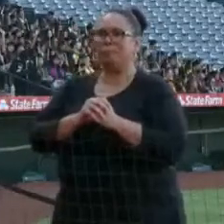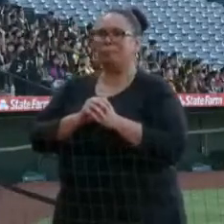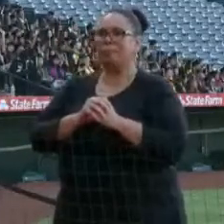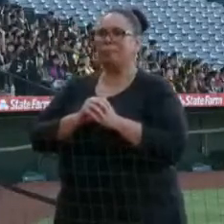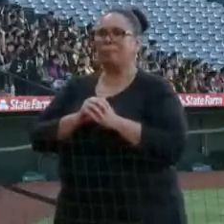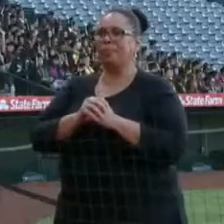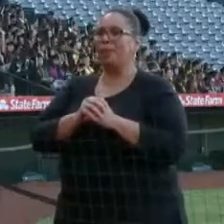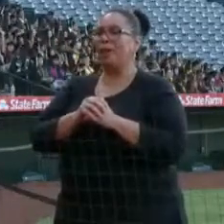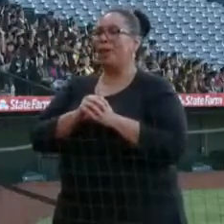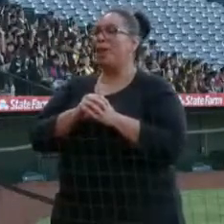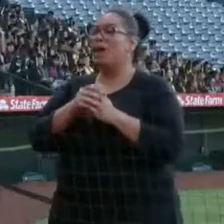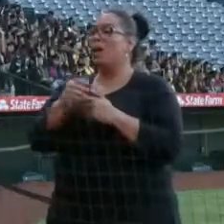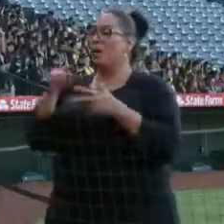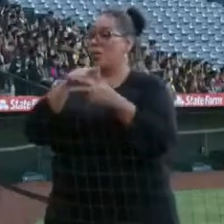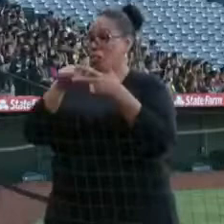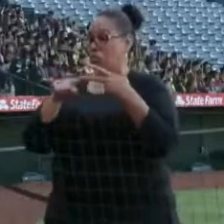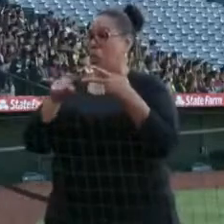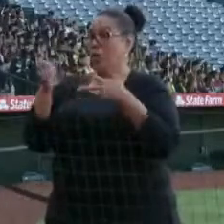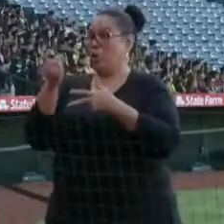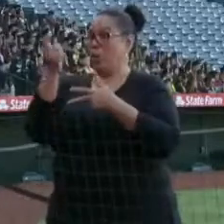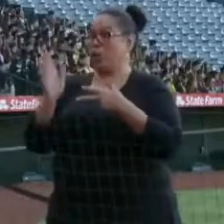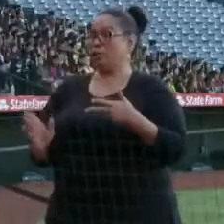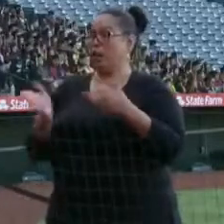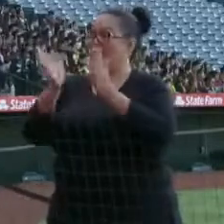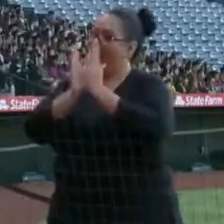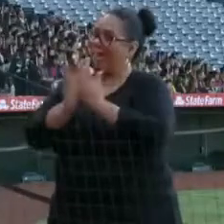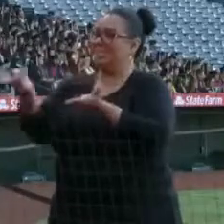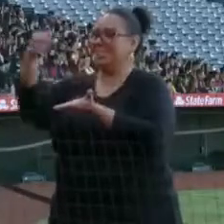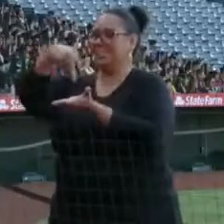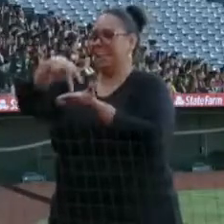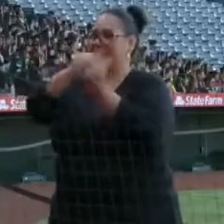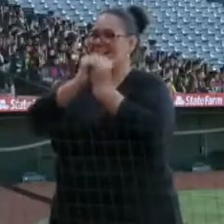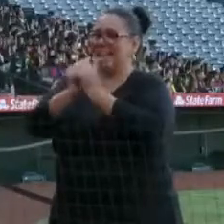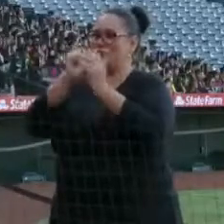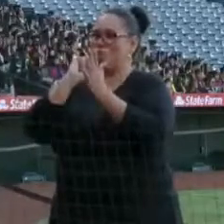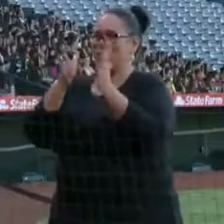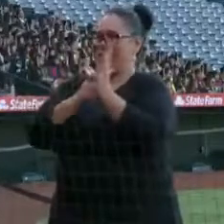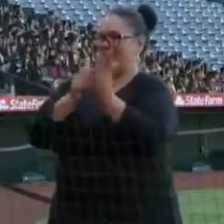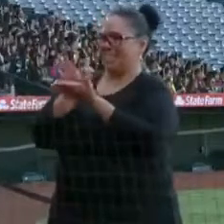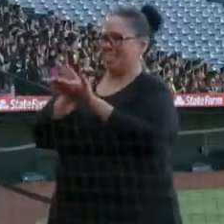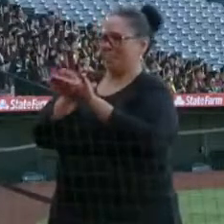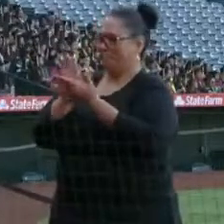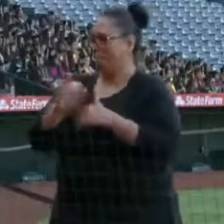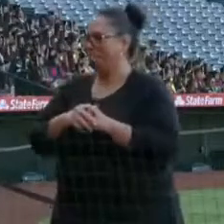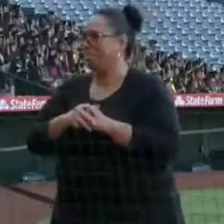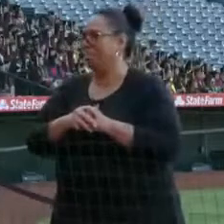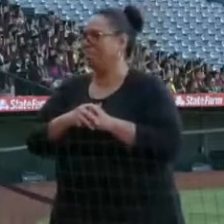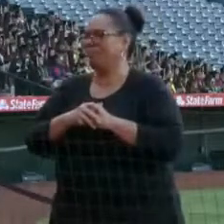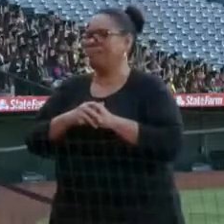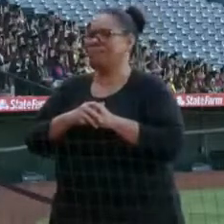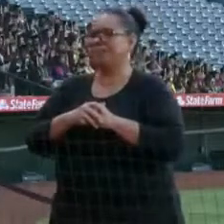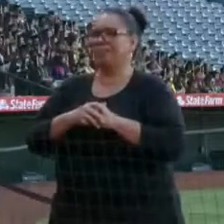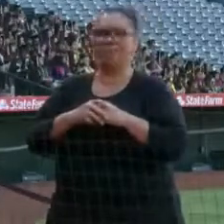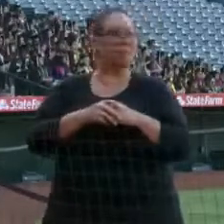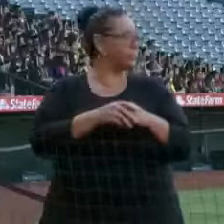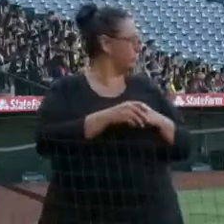Following announcing all three winners, I will ask them to stand together to be recognized. Julia Rose Manriquez